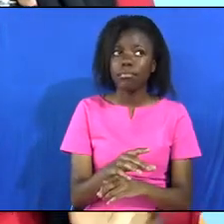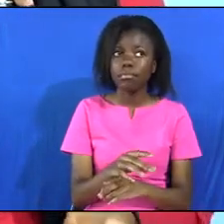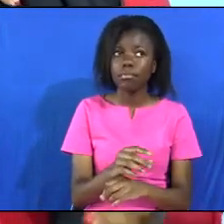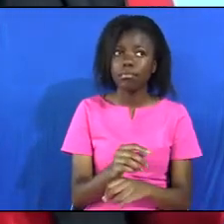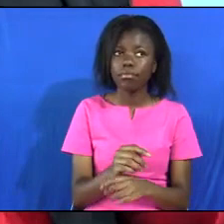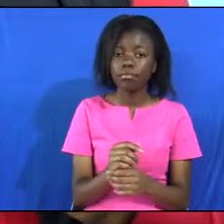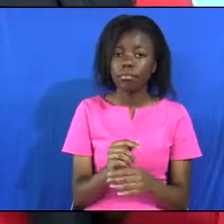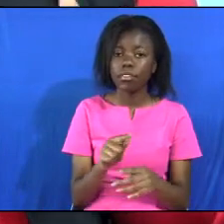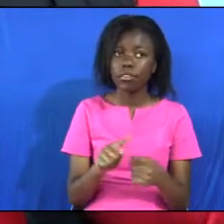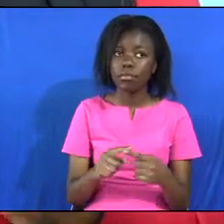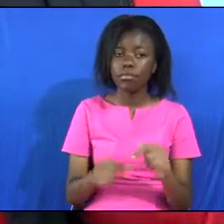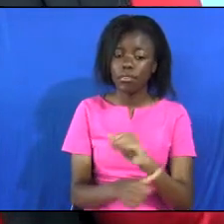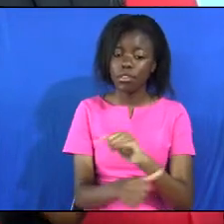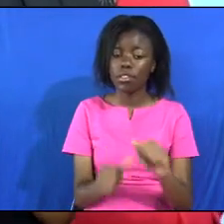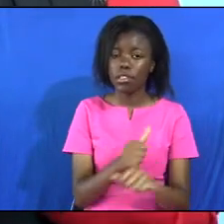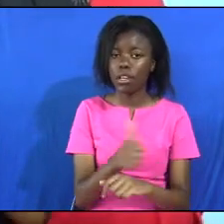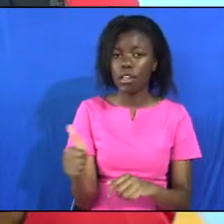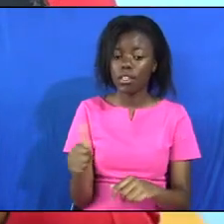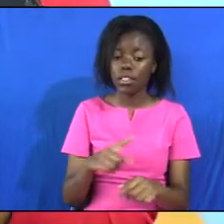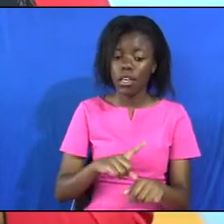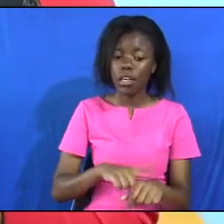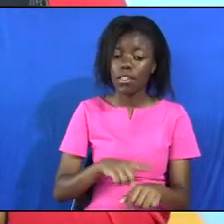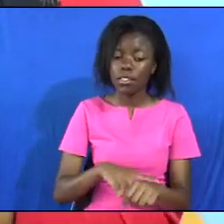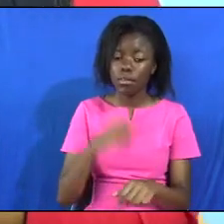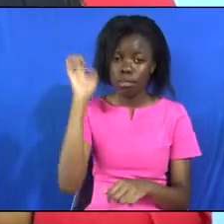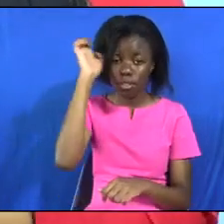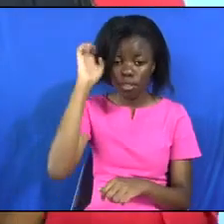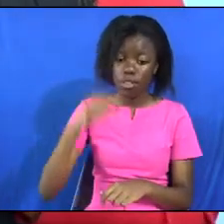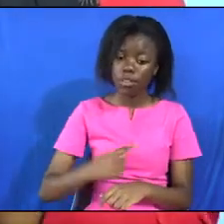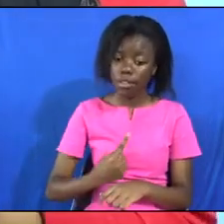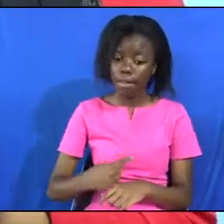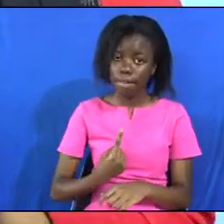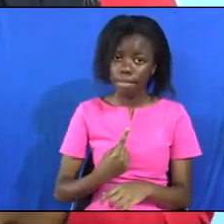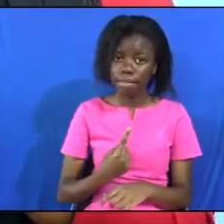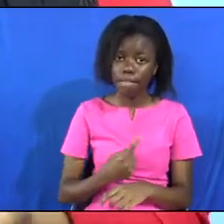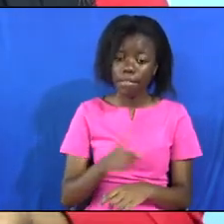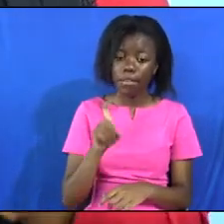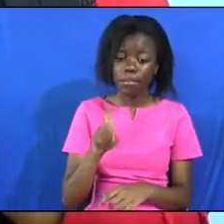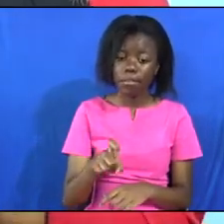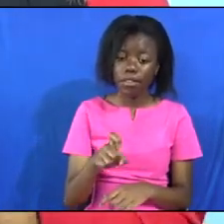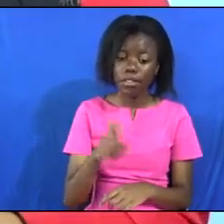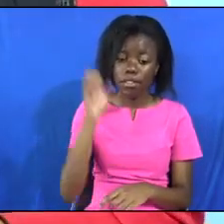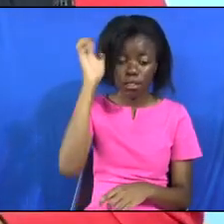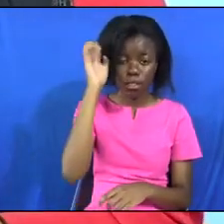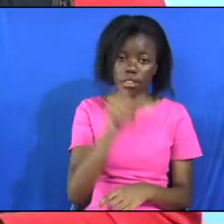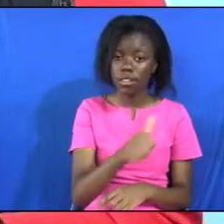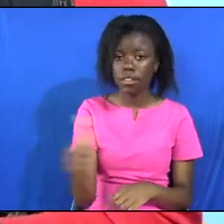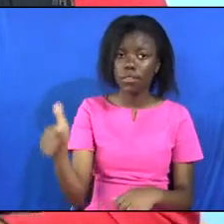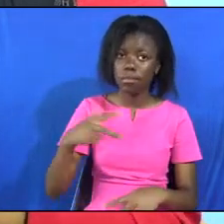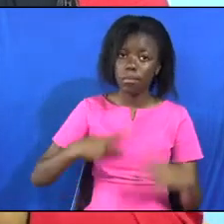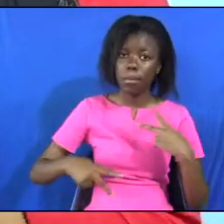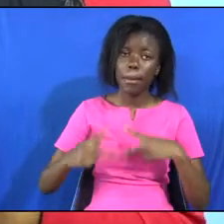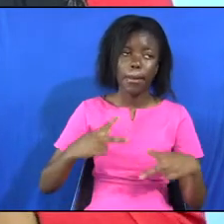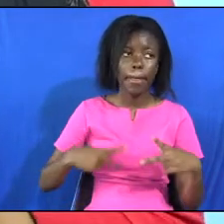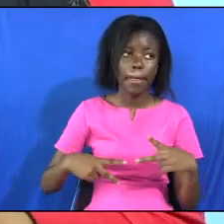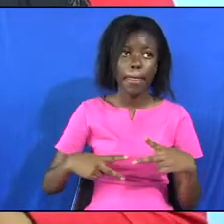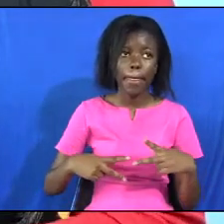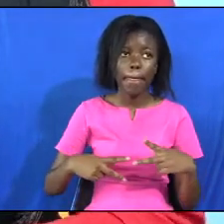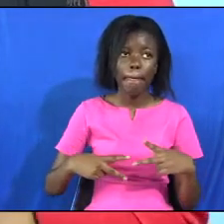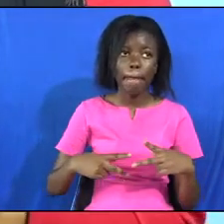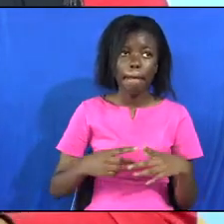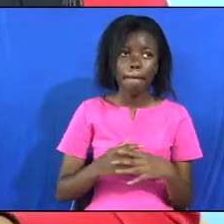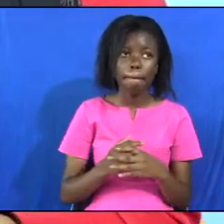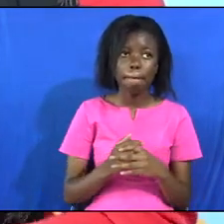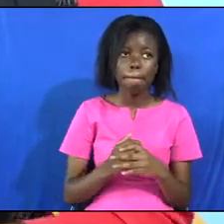others? Once you have educated yourself, you must educate other people. I keep